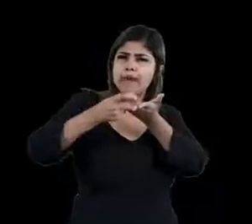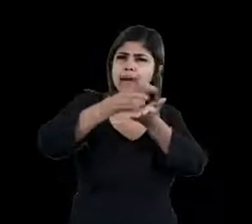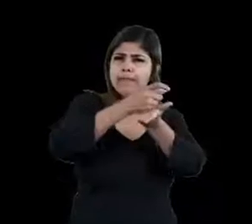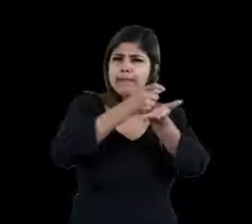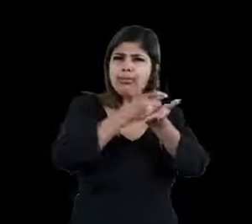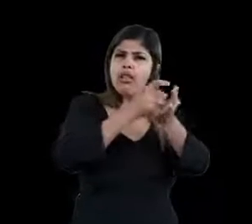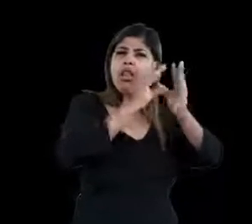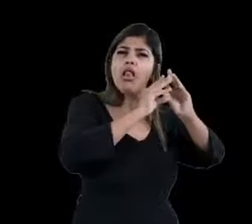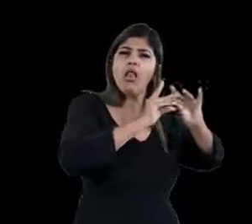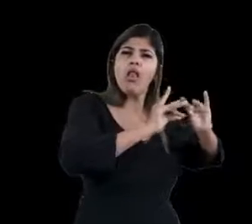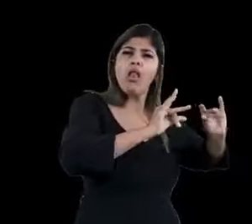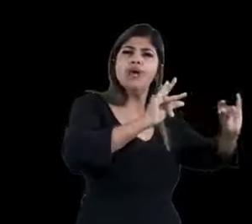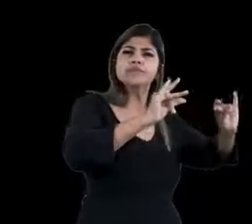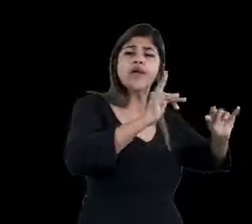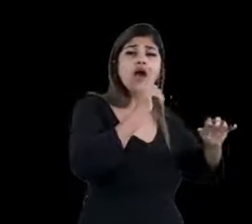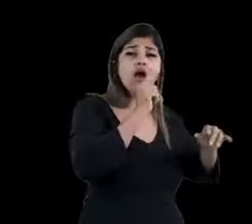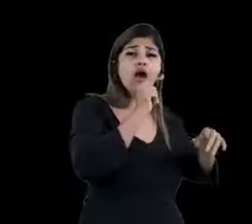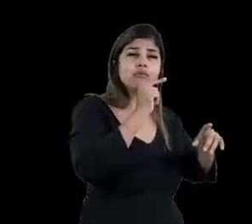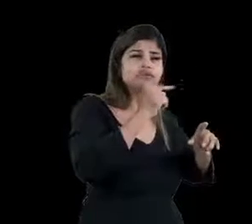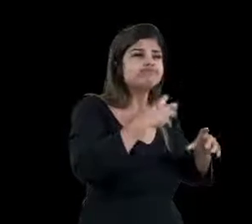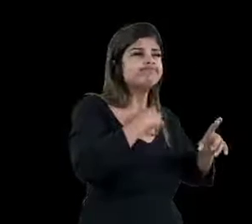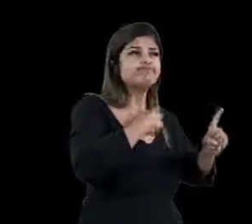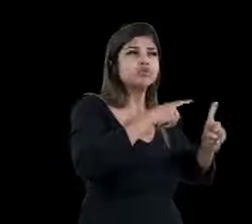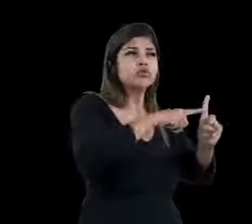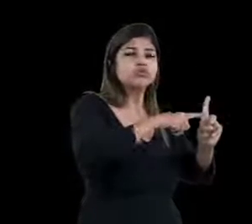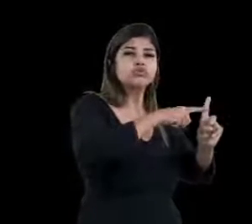so they could feel the temperature of the water.